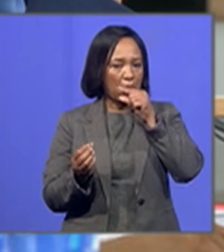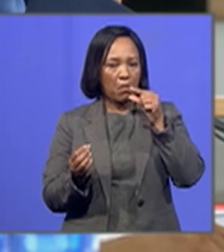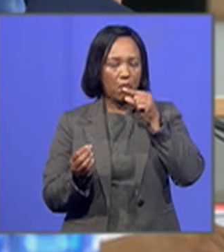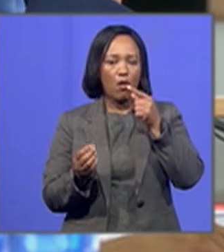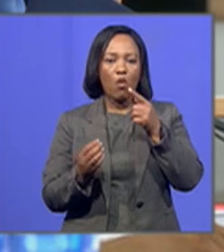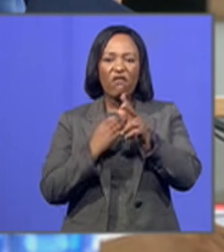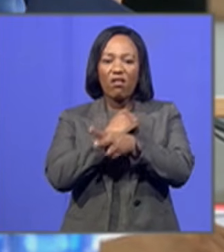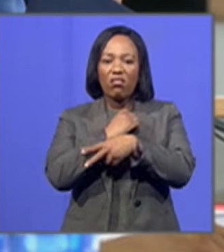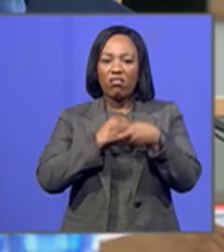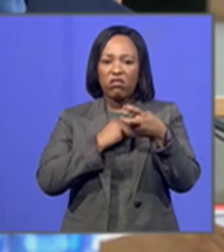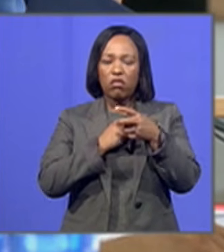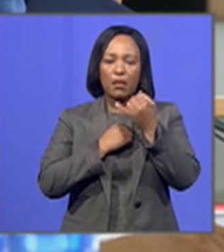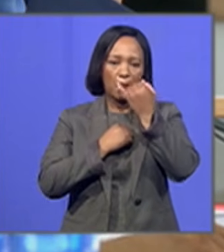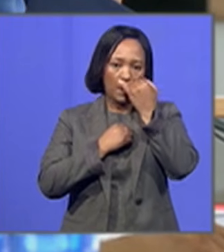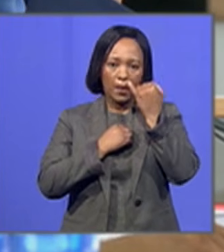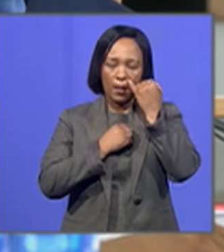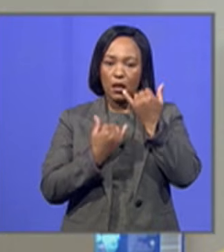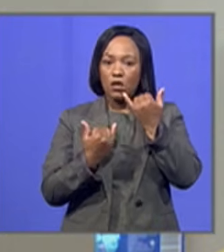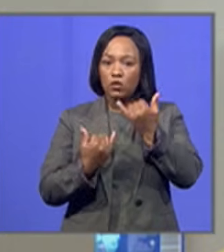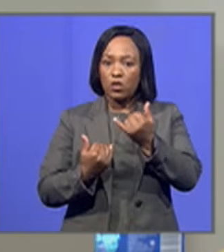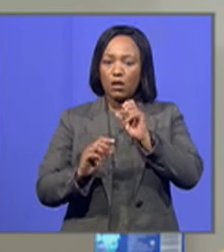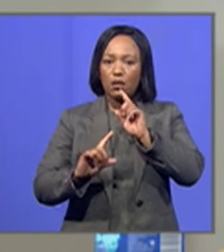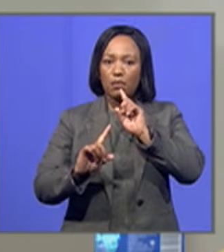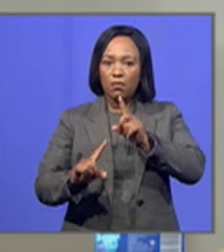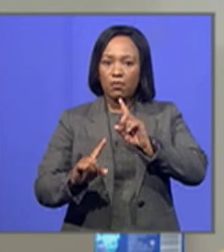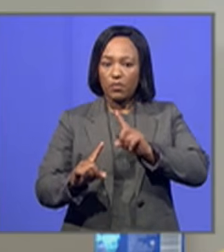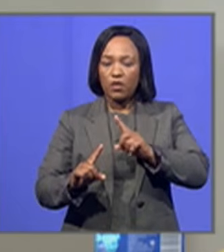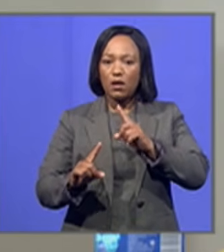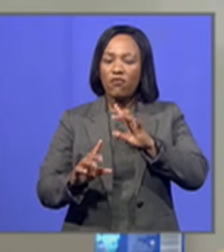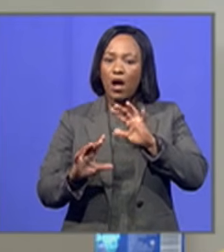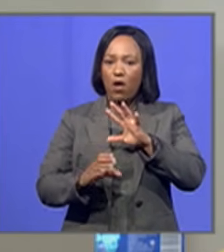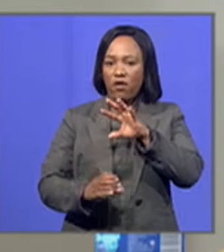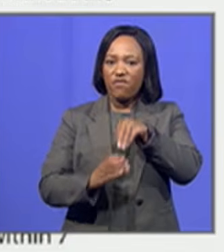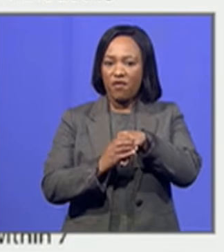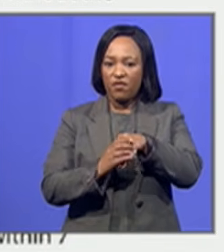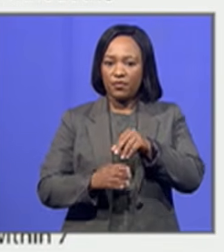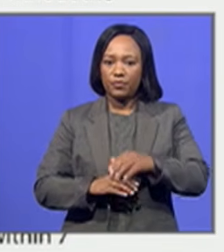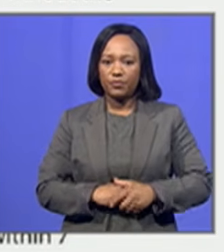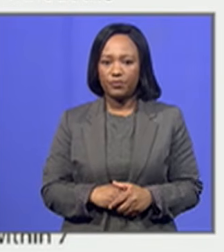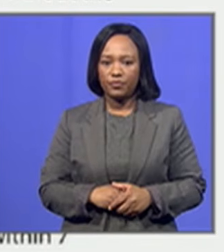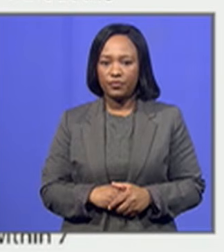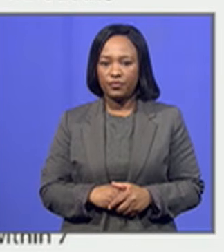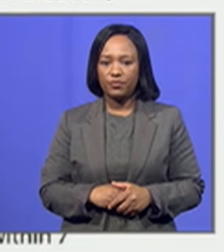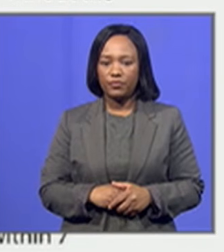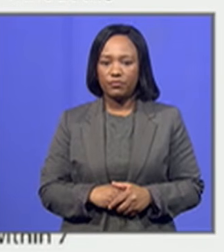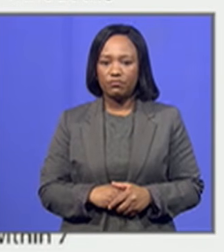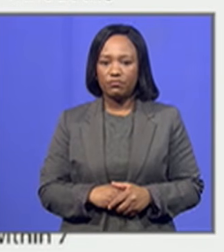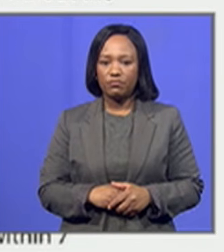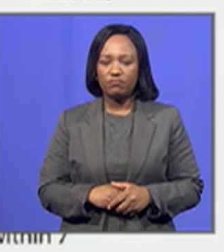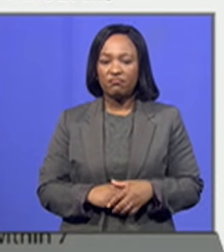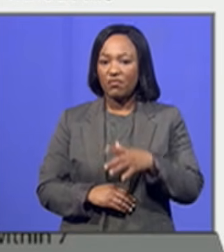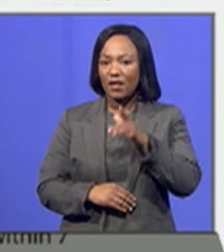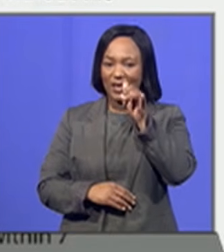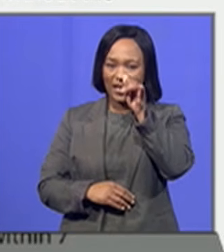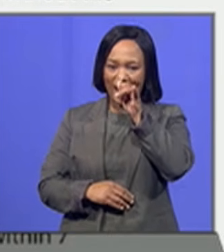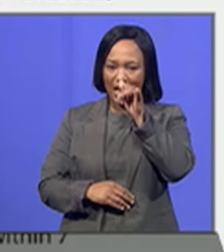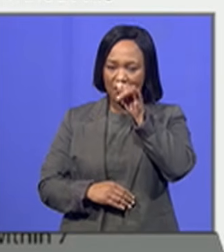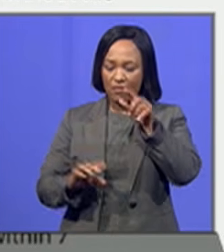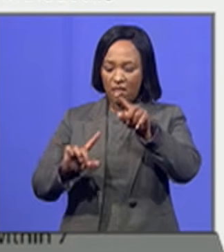Port Shepstone o ikarabeletse ka menyetsi ya ho ameha hae tabeng ena. None of my actions at the crime scene or at